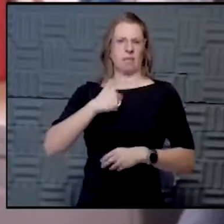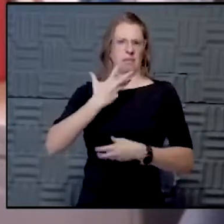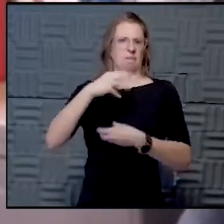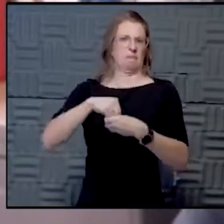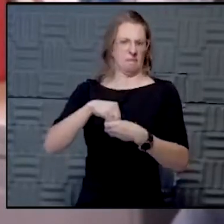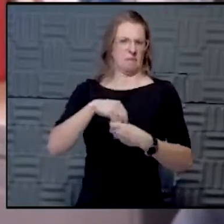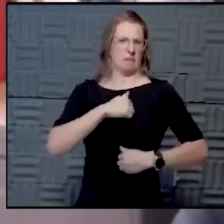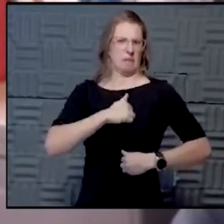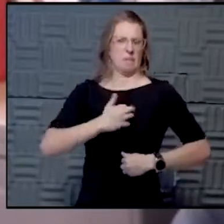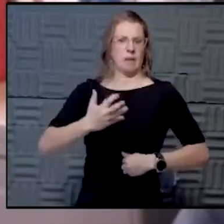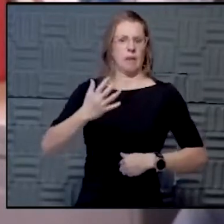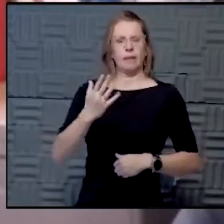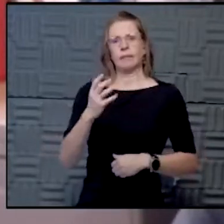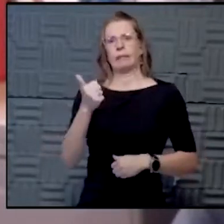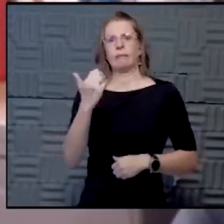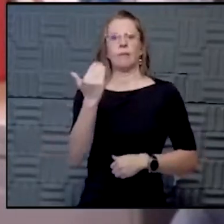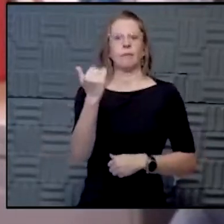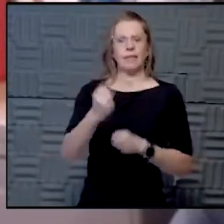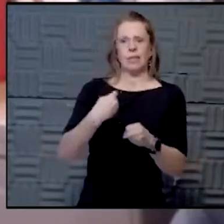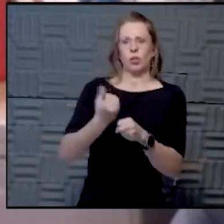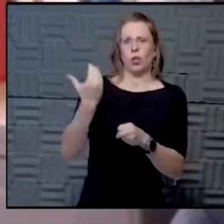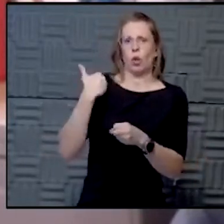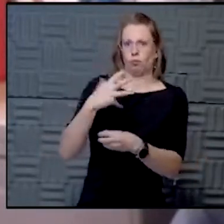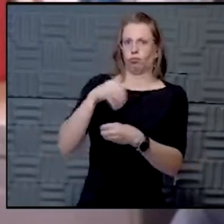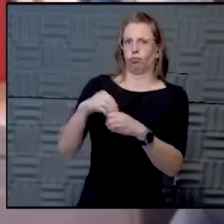10, 15 years ago in the wars,